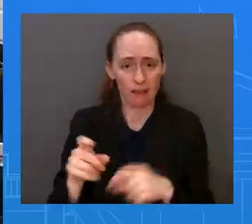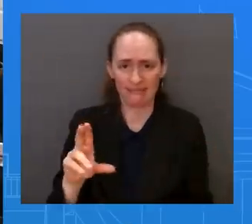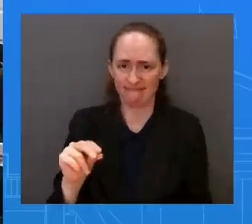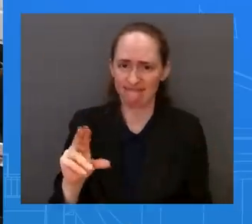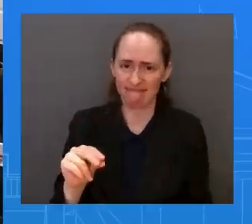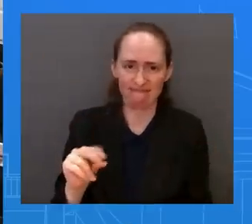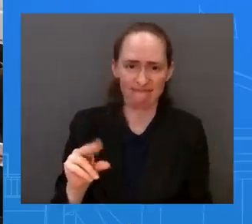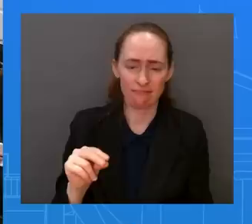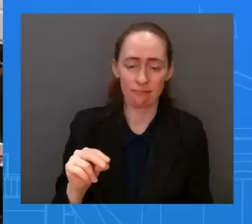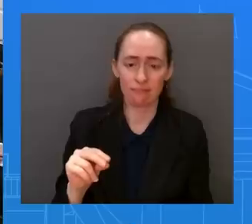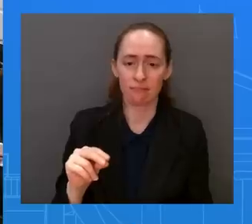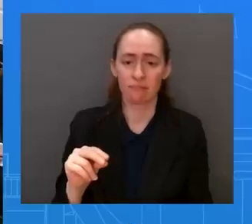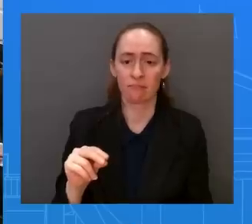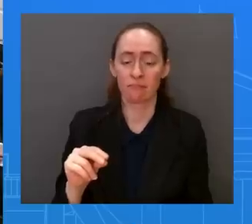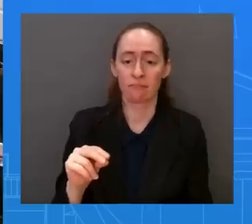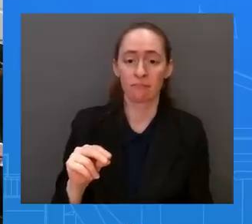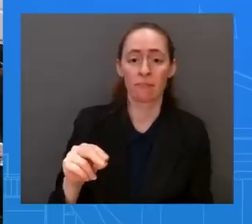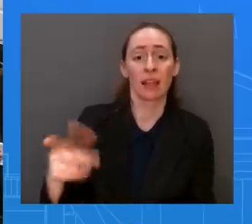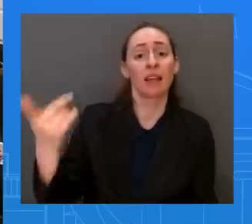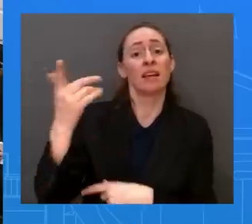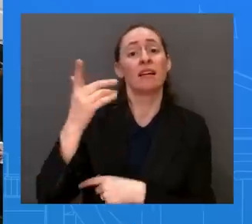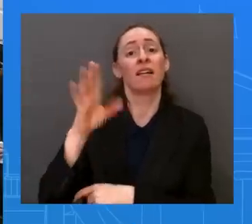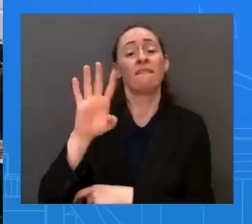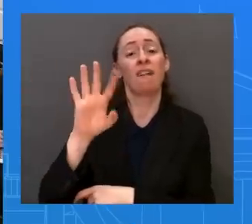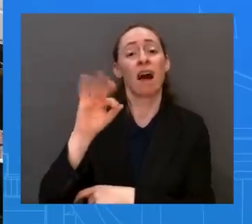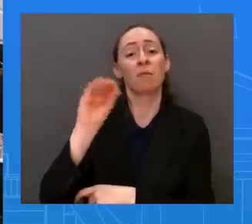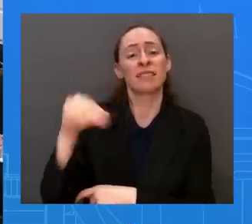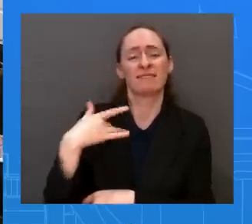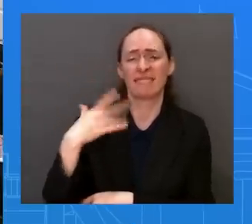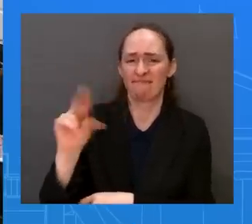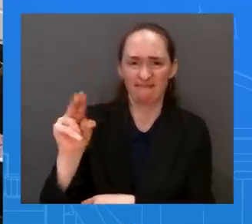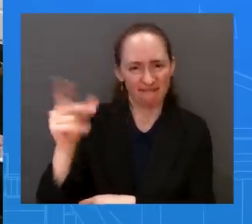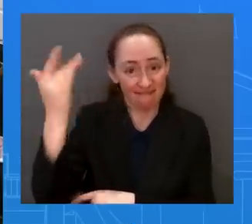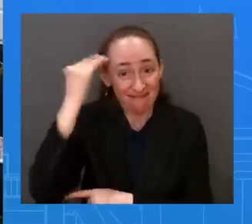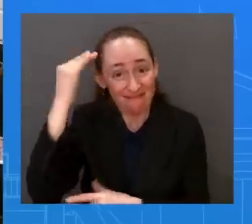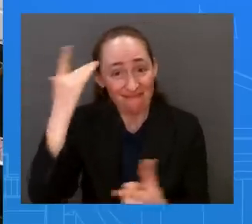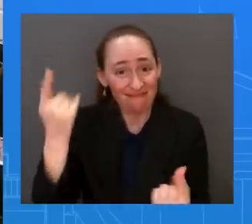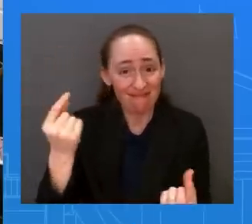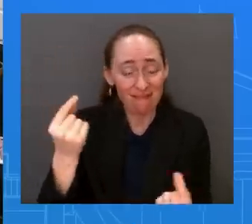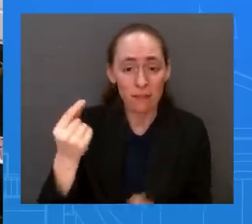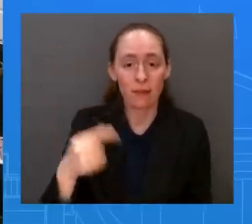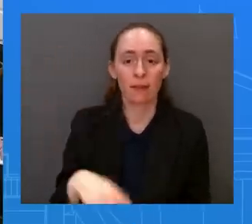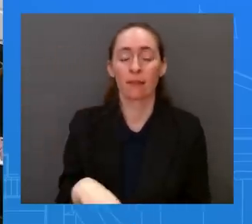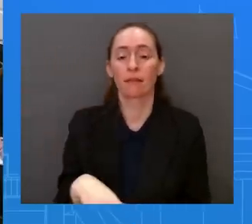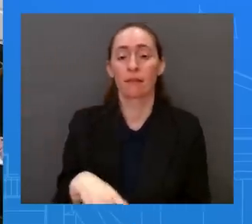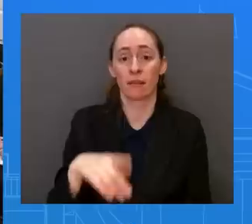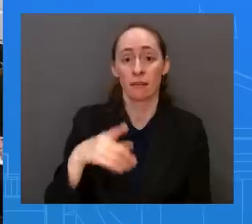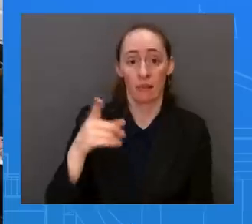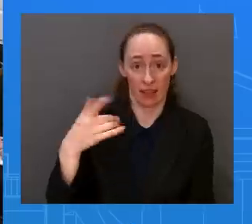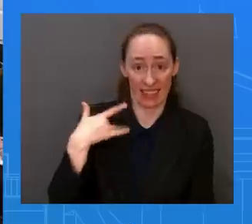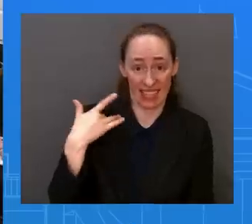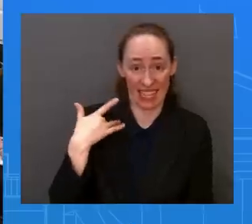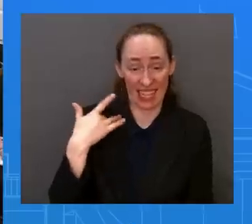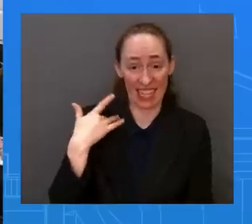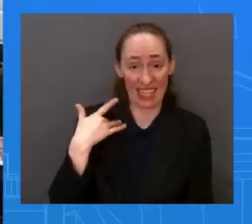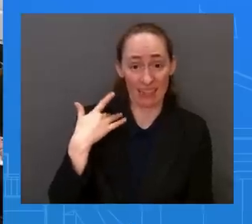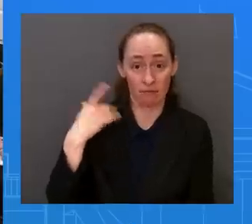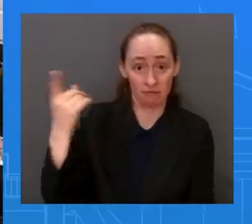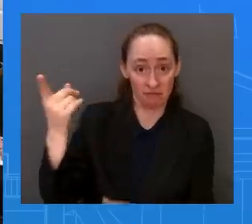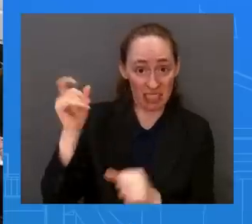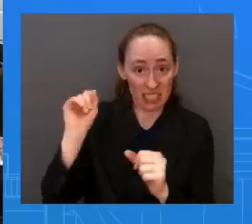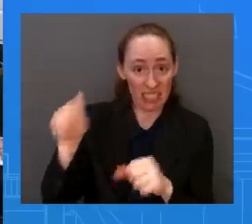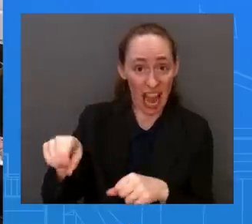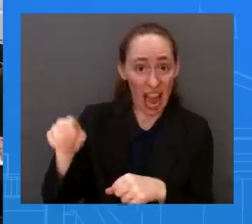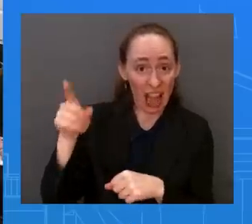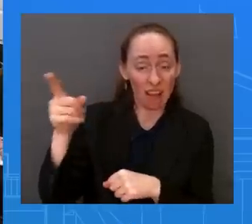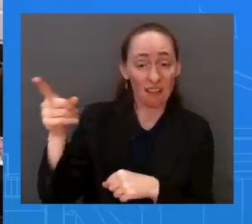49% no. Has the necessary mental and physical health to be president? 28% yes, 54% no. Uniting the